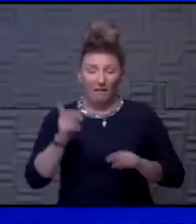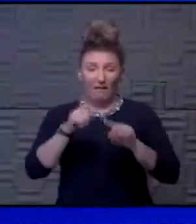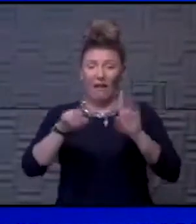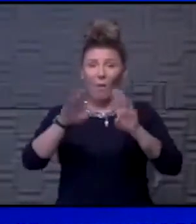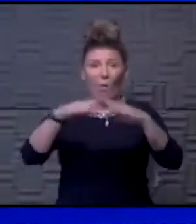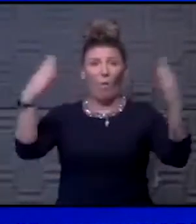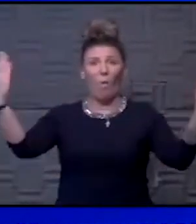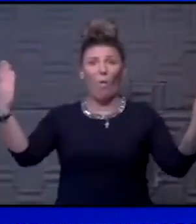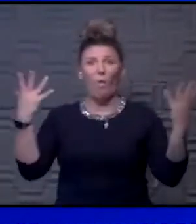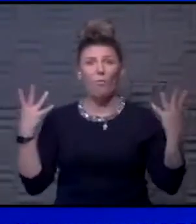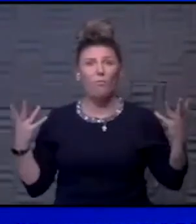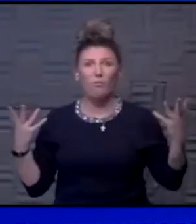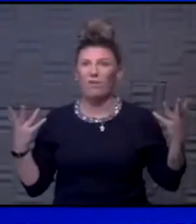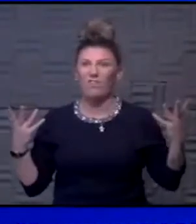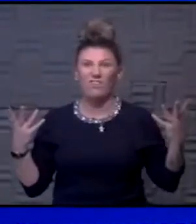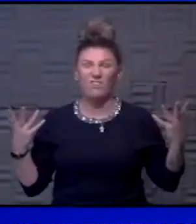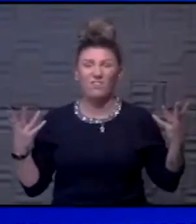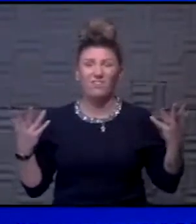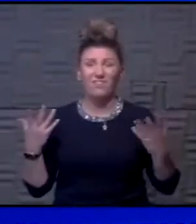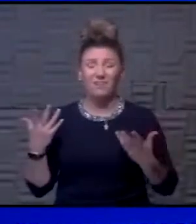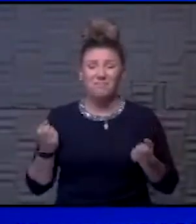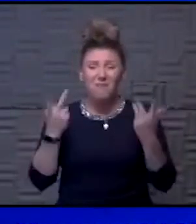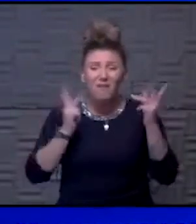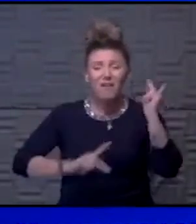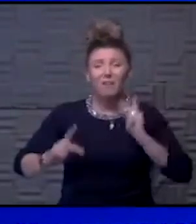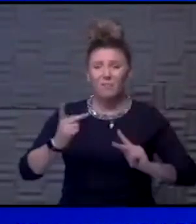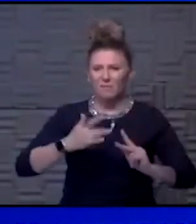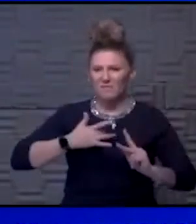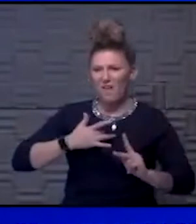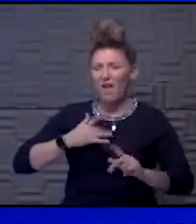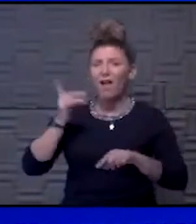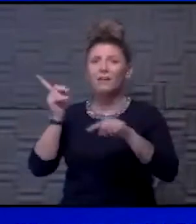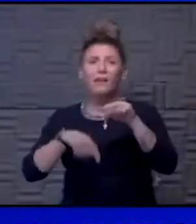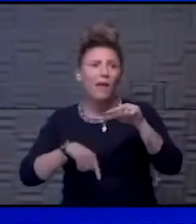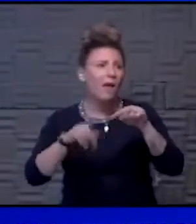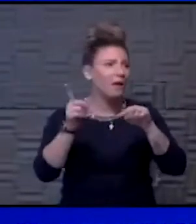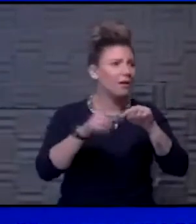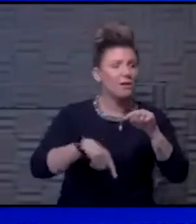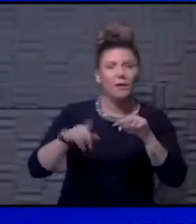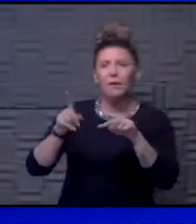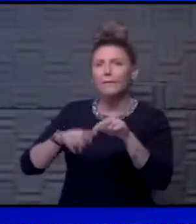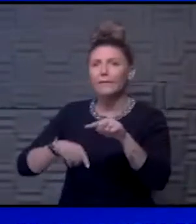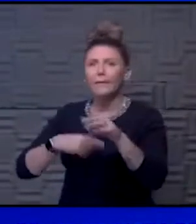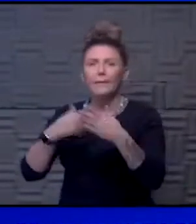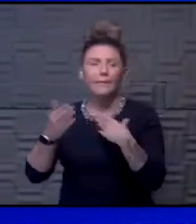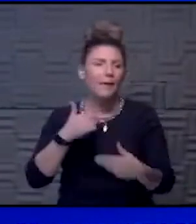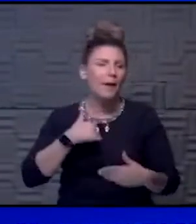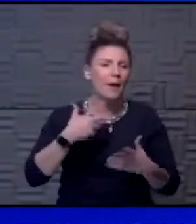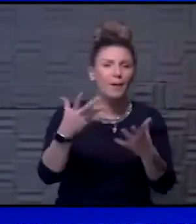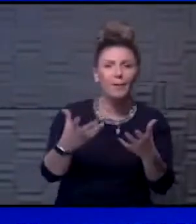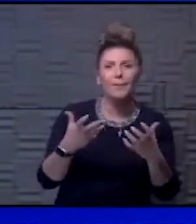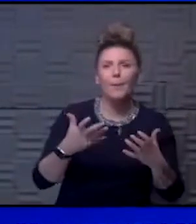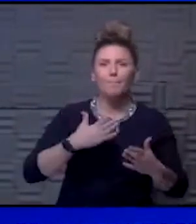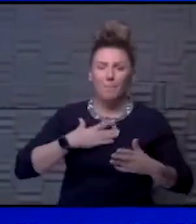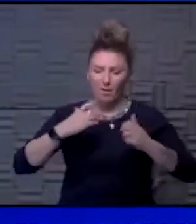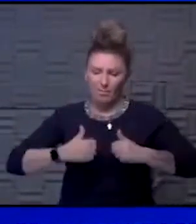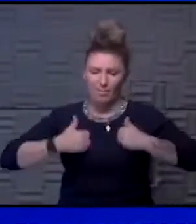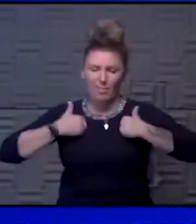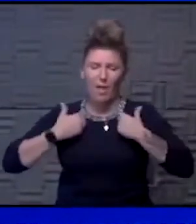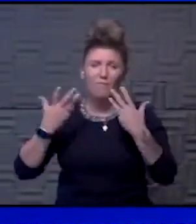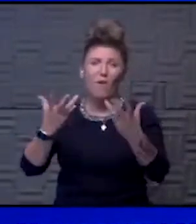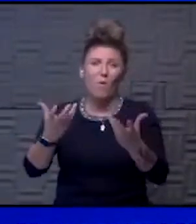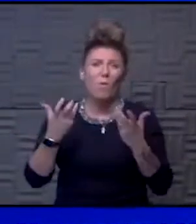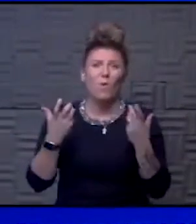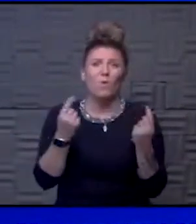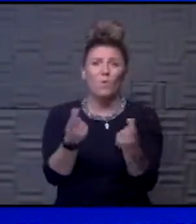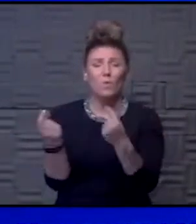for so many people, this feeling of I can't do what I want, I can't live my life the way I want to is